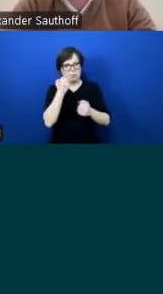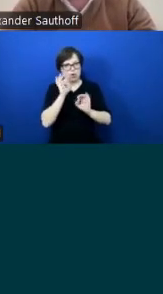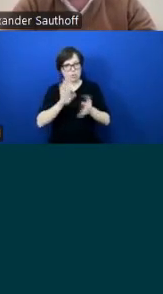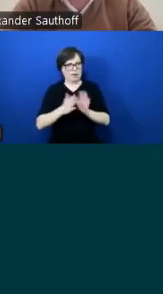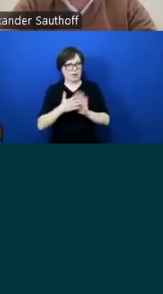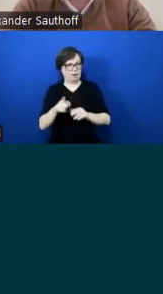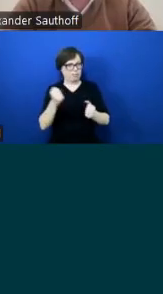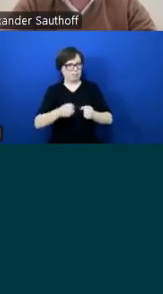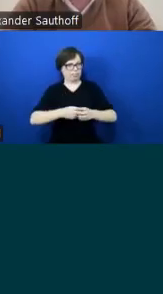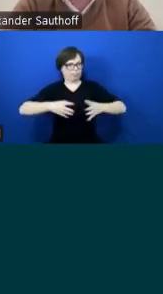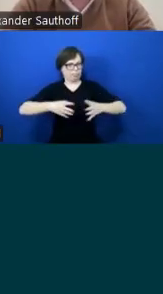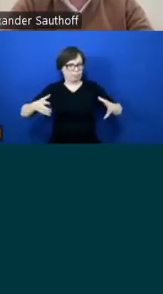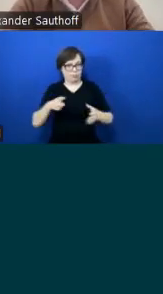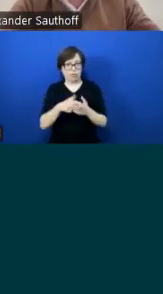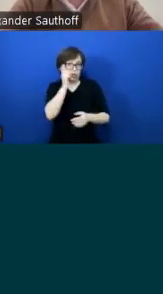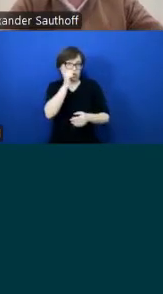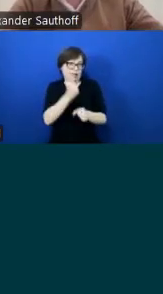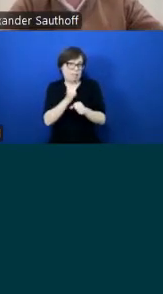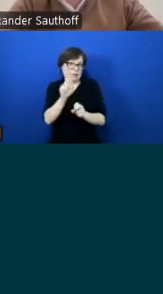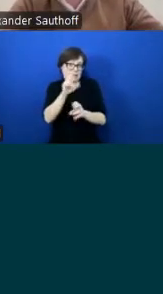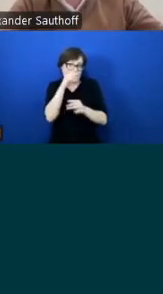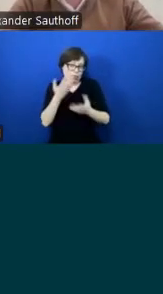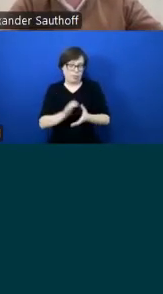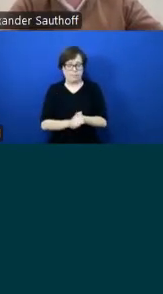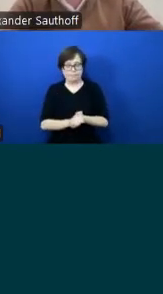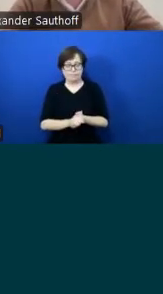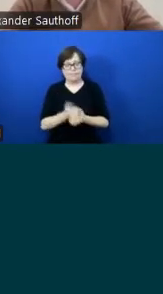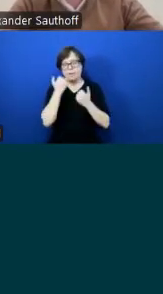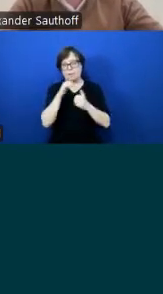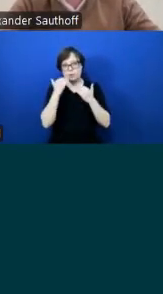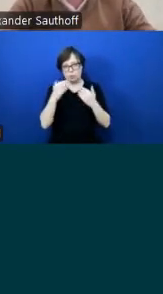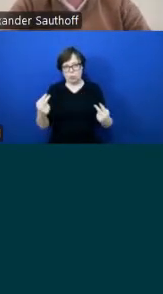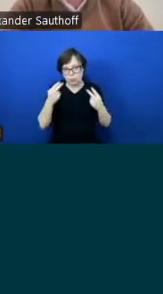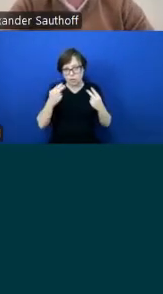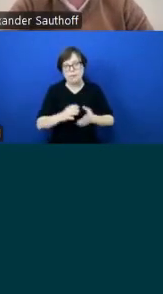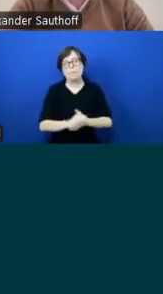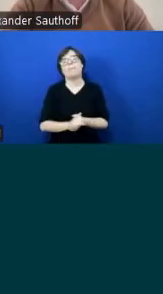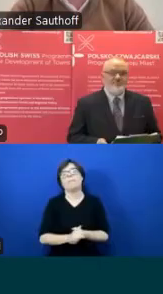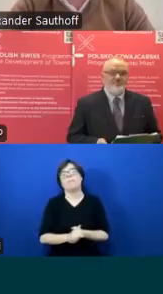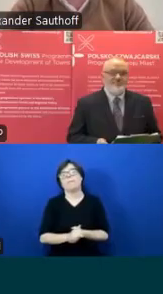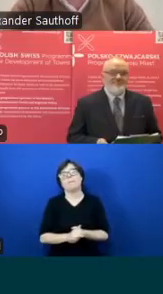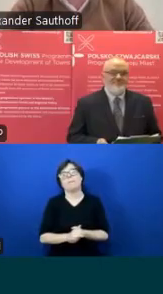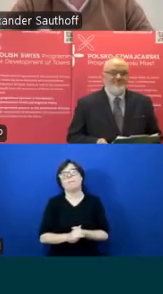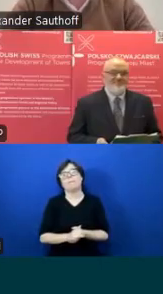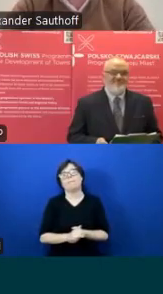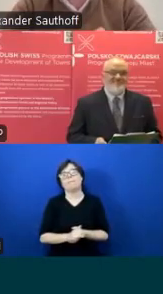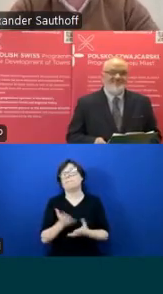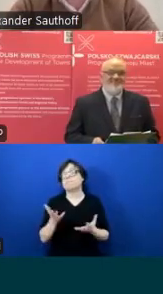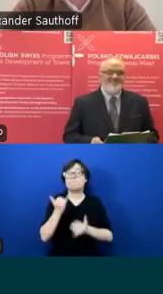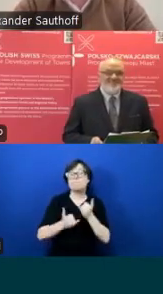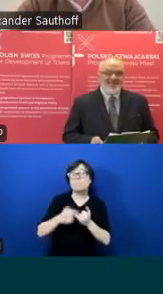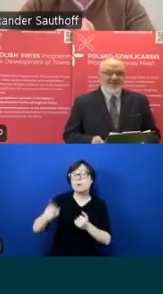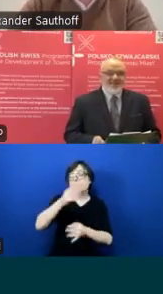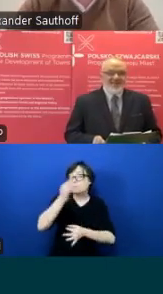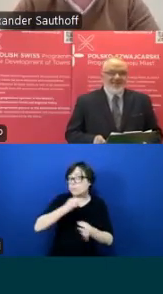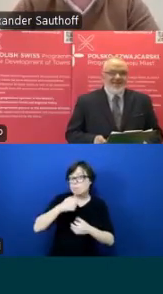everyday work. So yeah, thank you very much for your attention, and if you have any questions, please